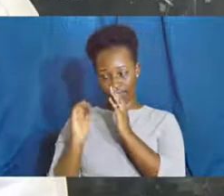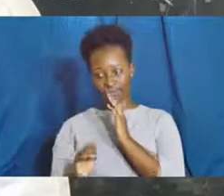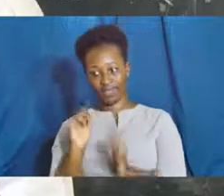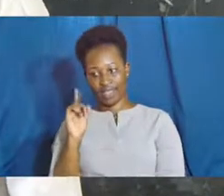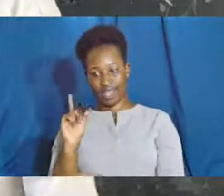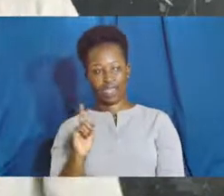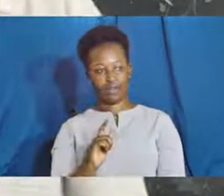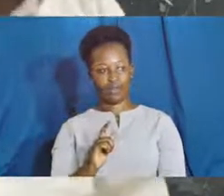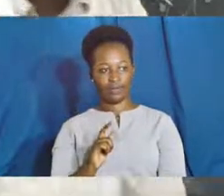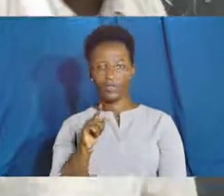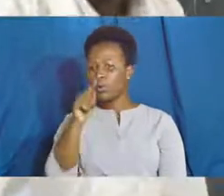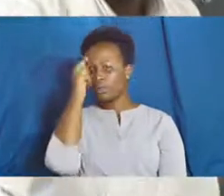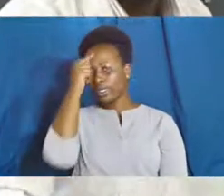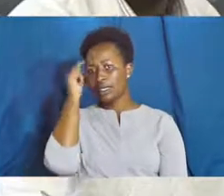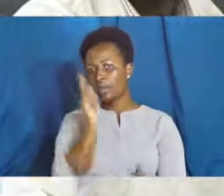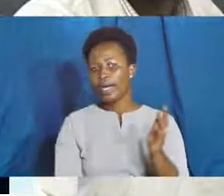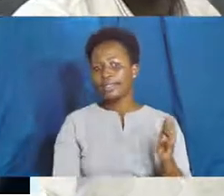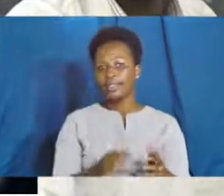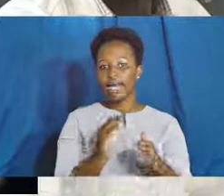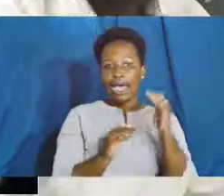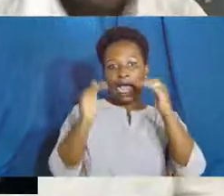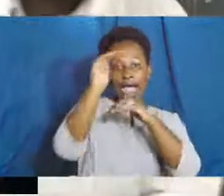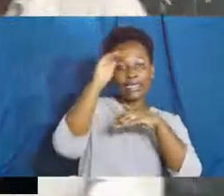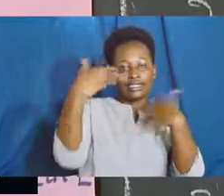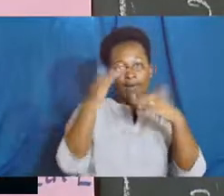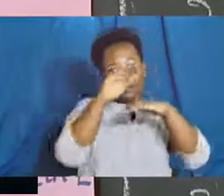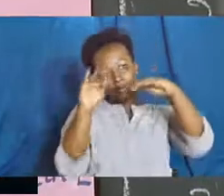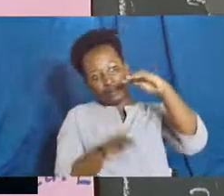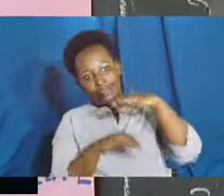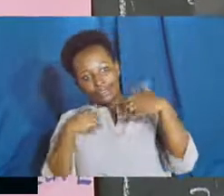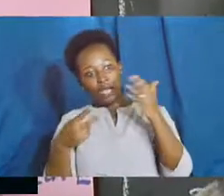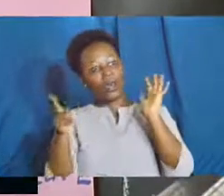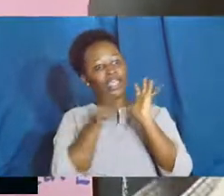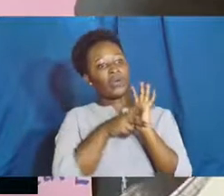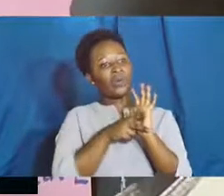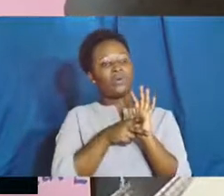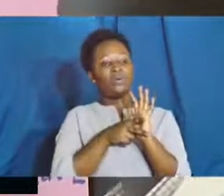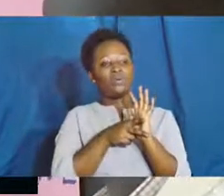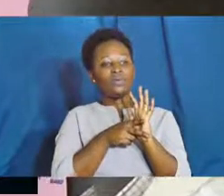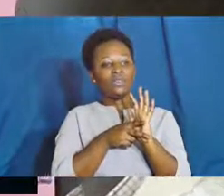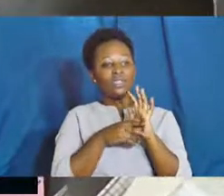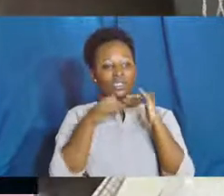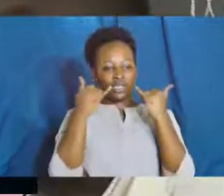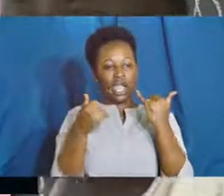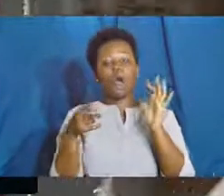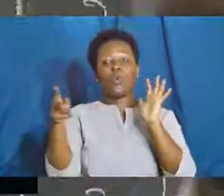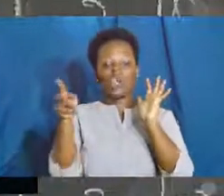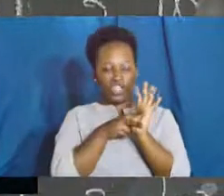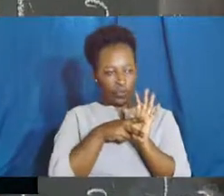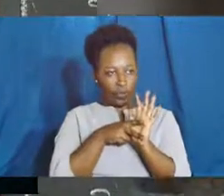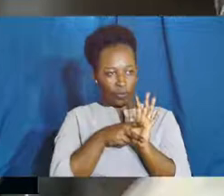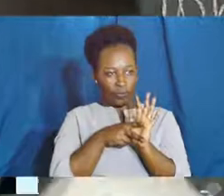the current. What do you think? The current will be equal. So here now we choose that is